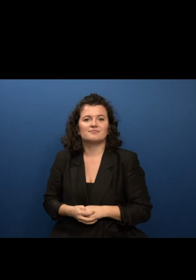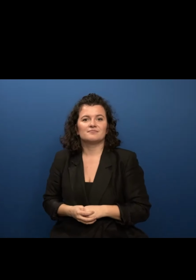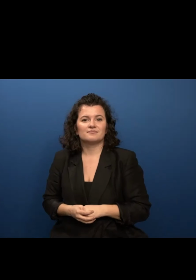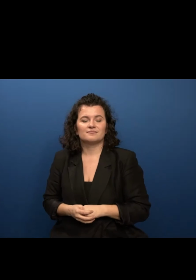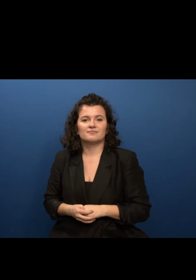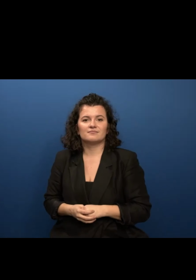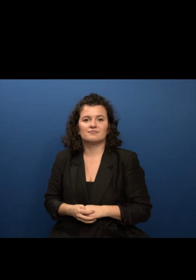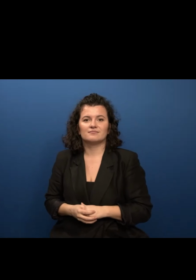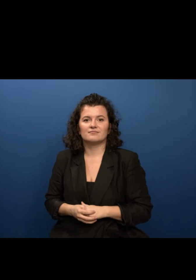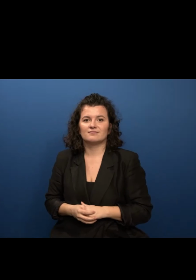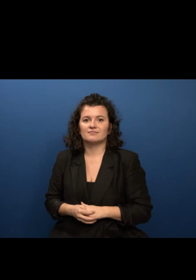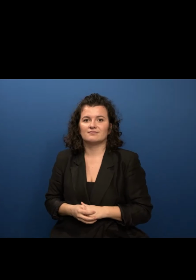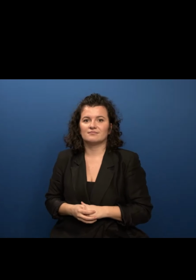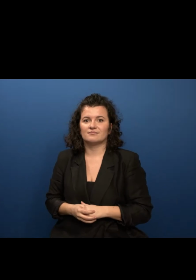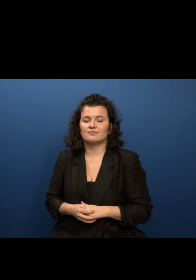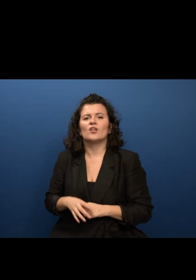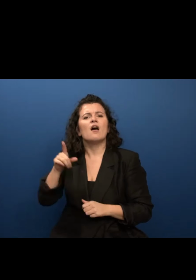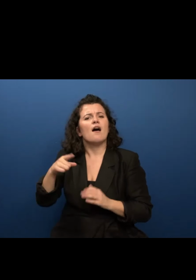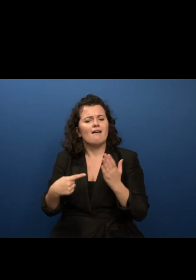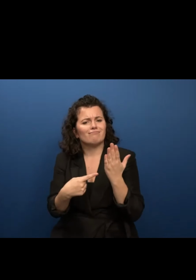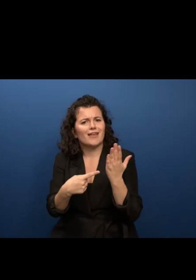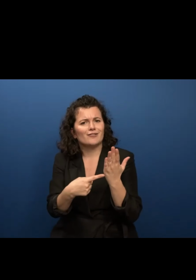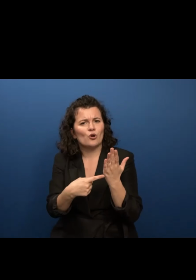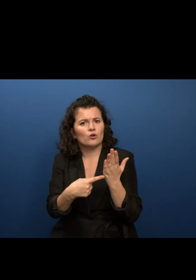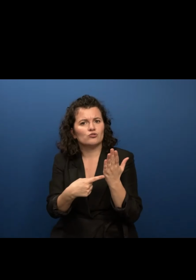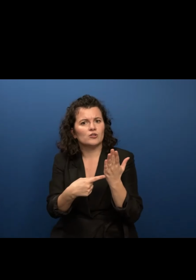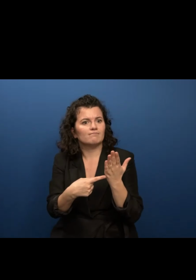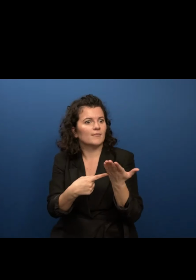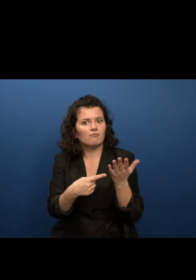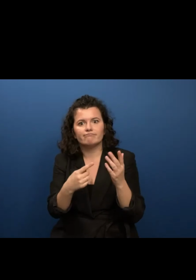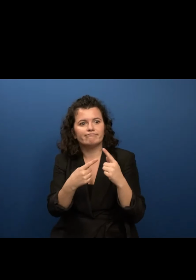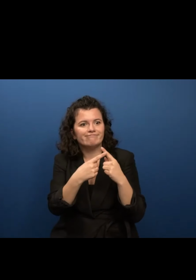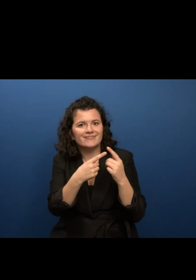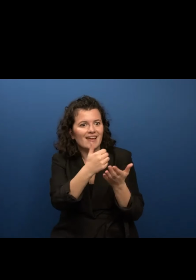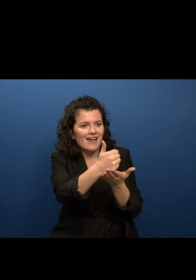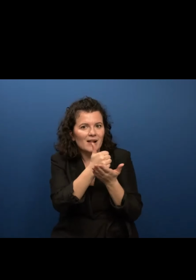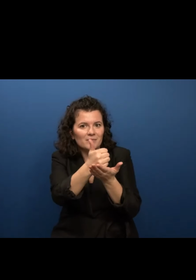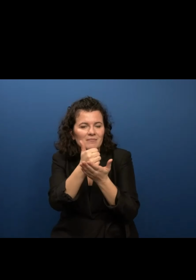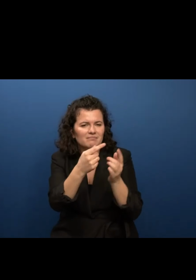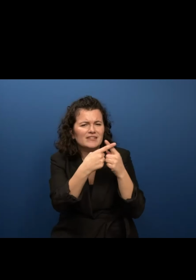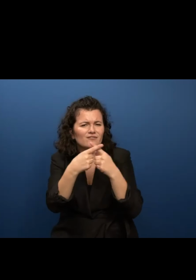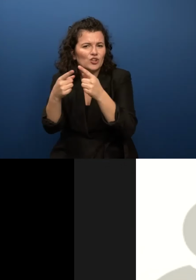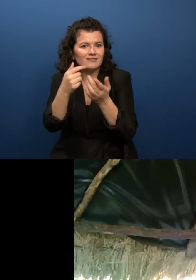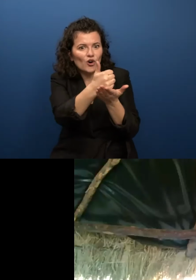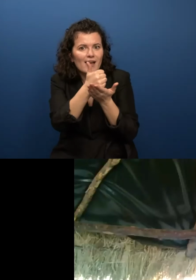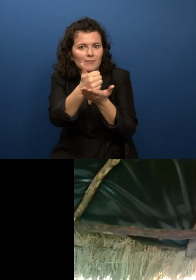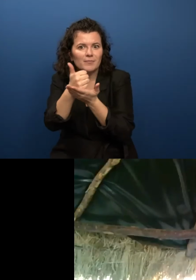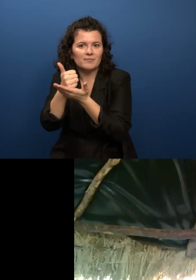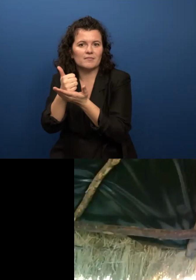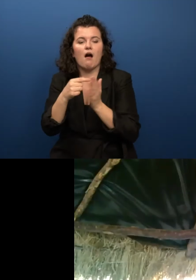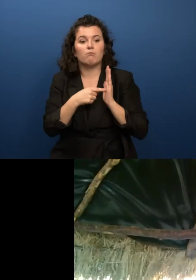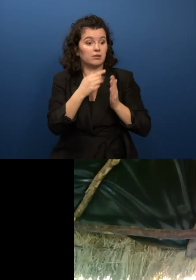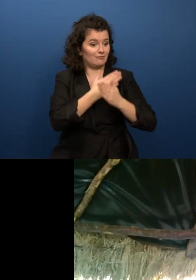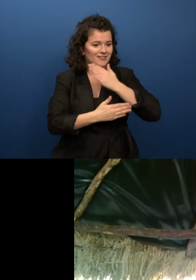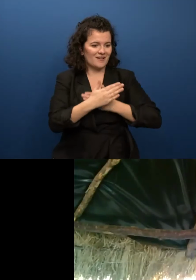little bit more about assistive technologies and what the access is like to assistive technologies for persons with disabilities